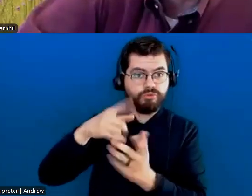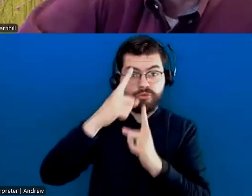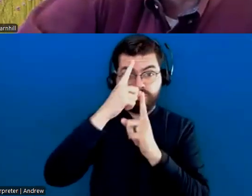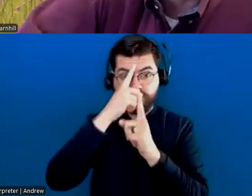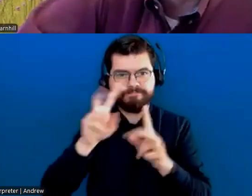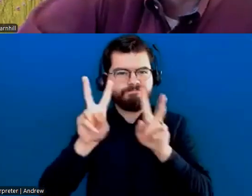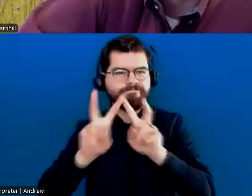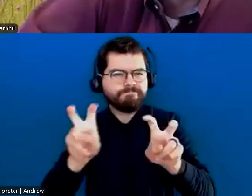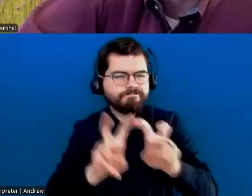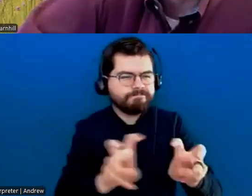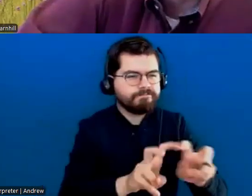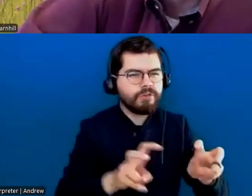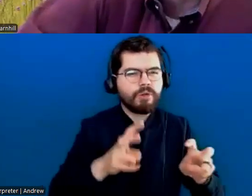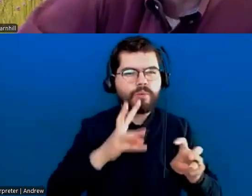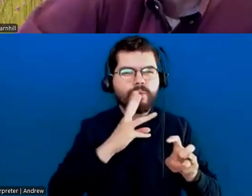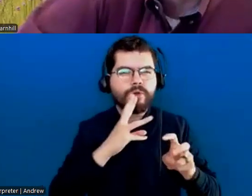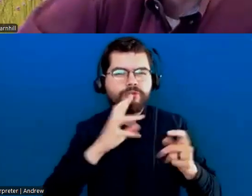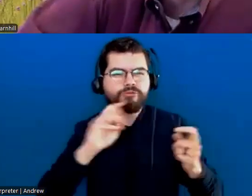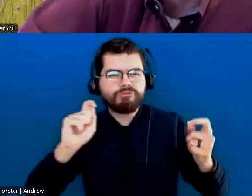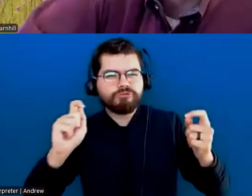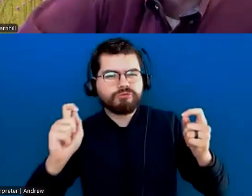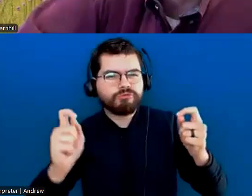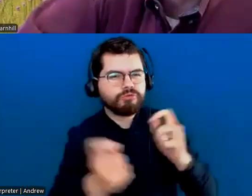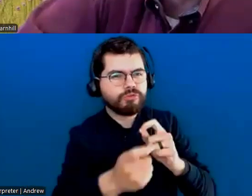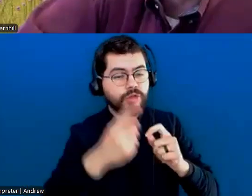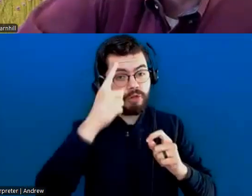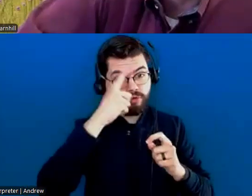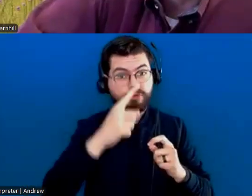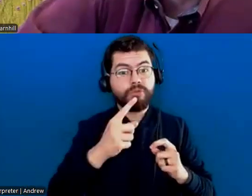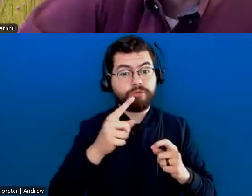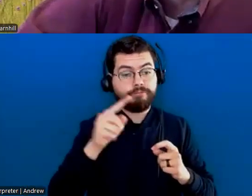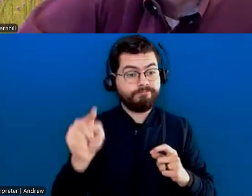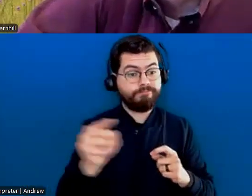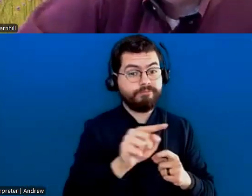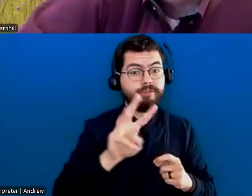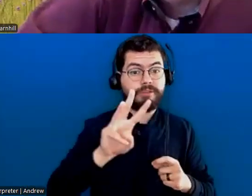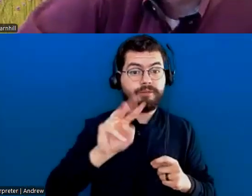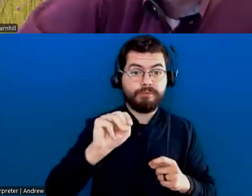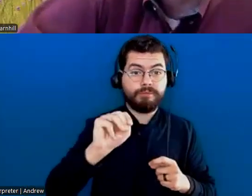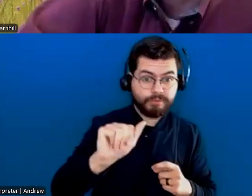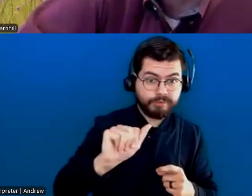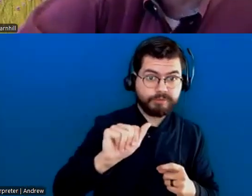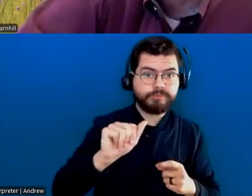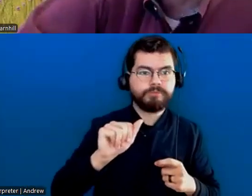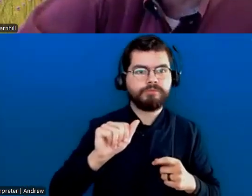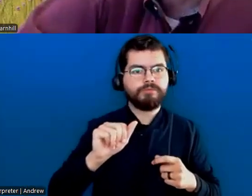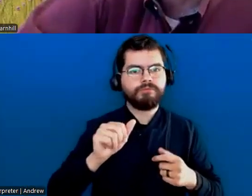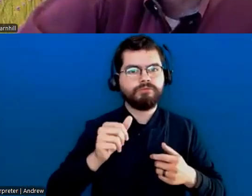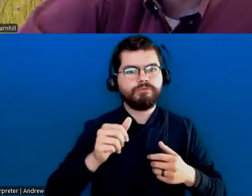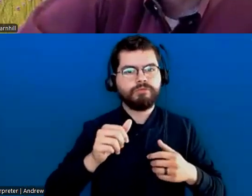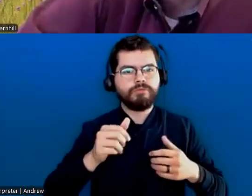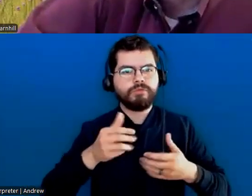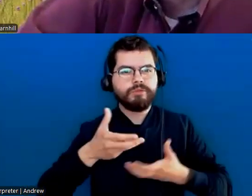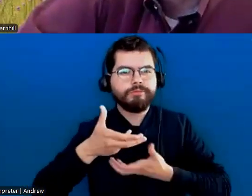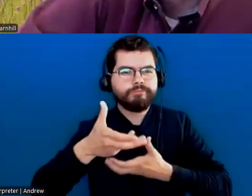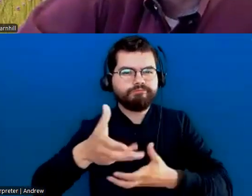hydrological changes on a few of our WMAs, looking at channelization and levee work that was done,